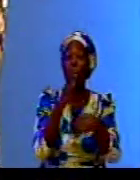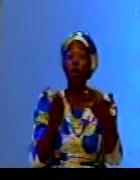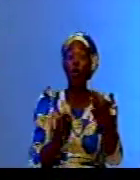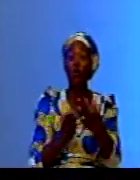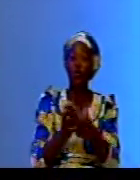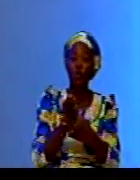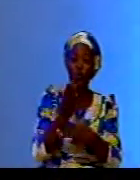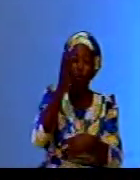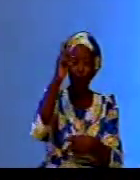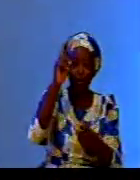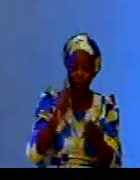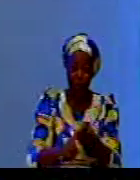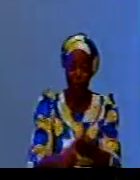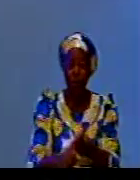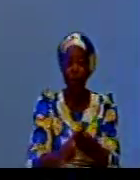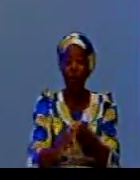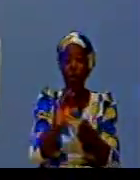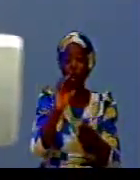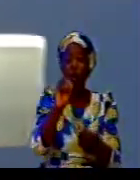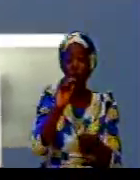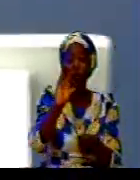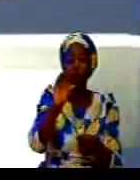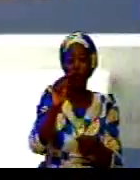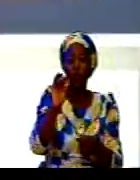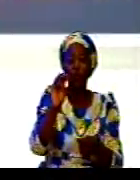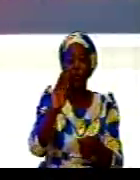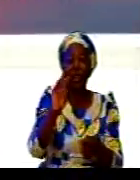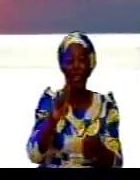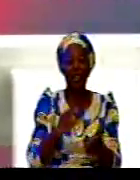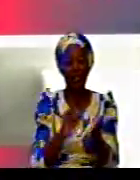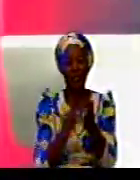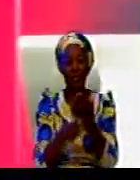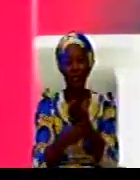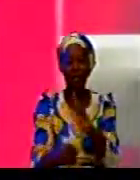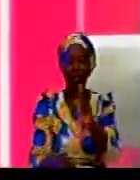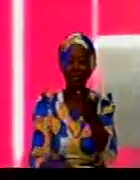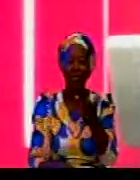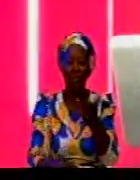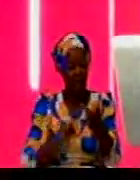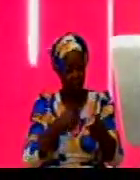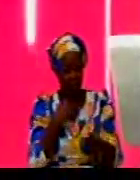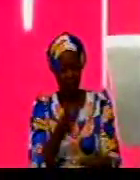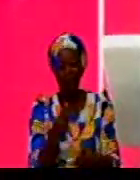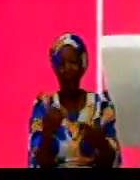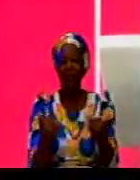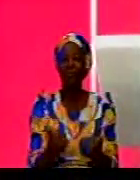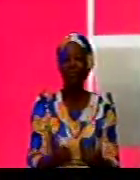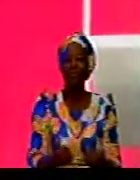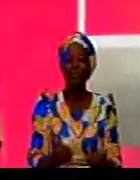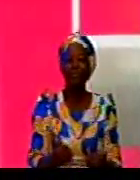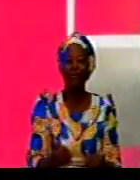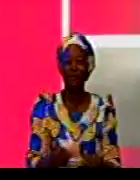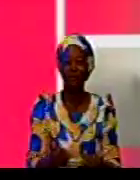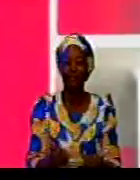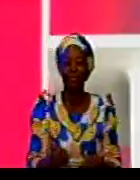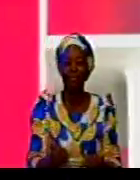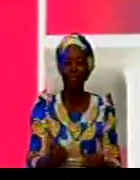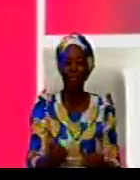24th and going all the way to October 3rd? I'll tell you.